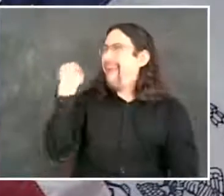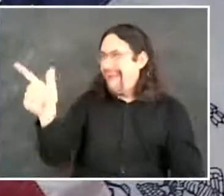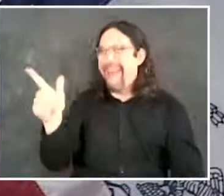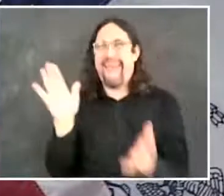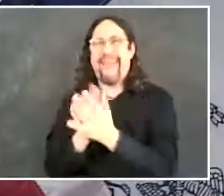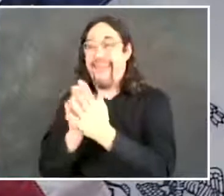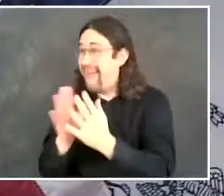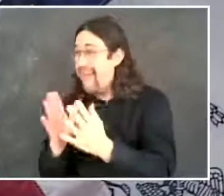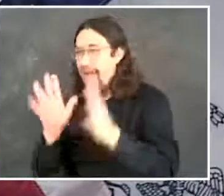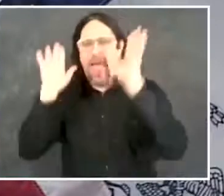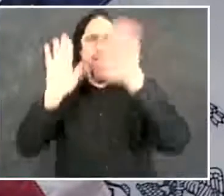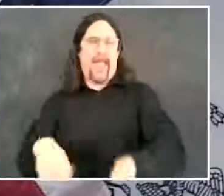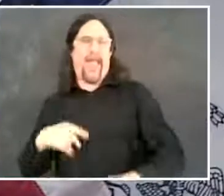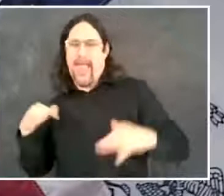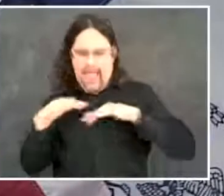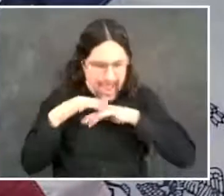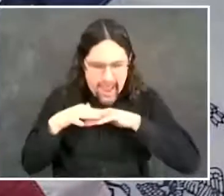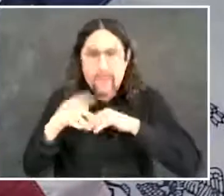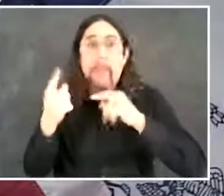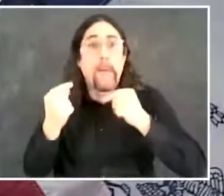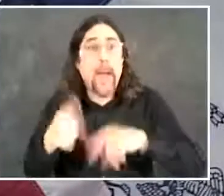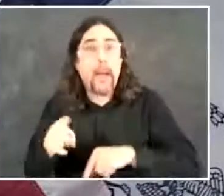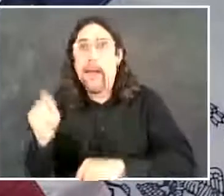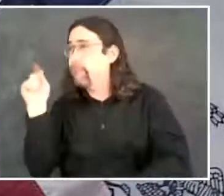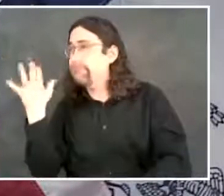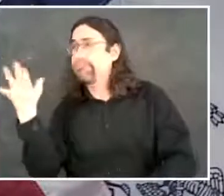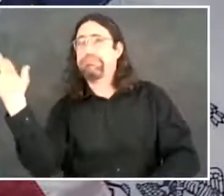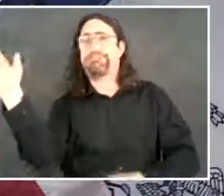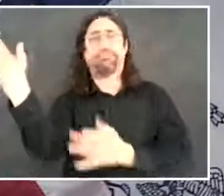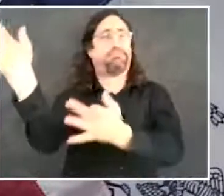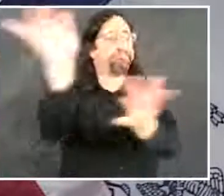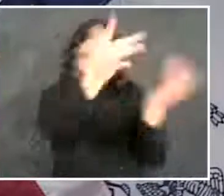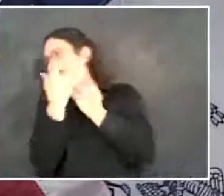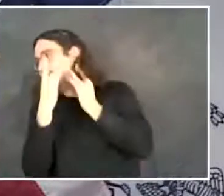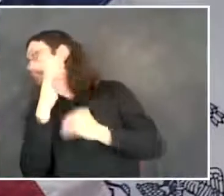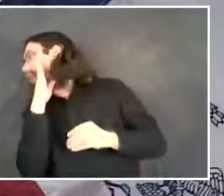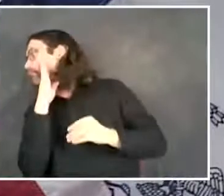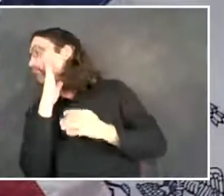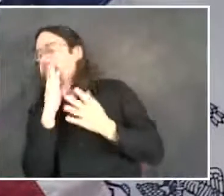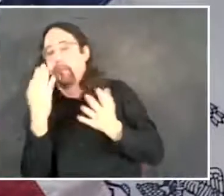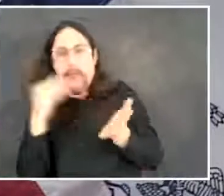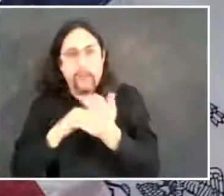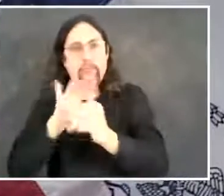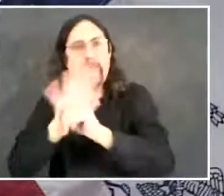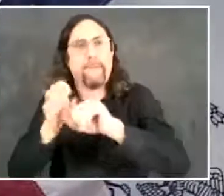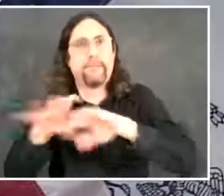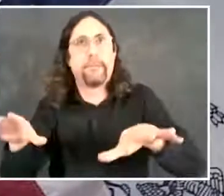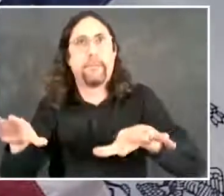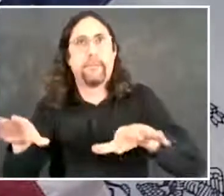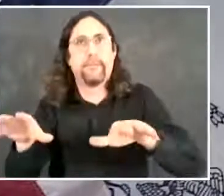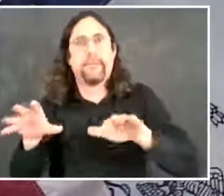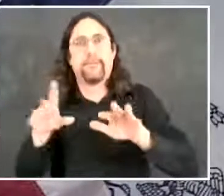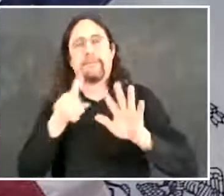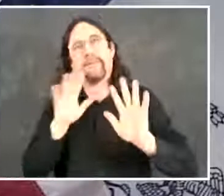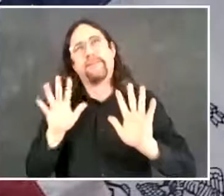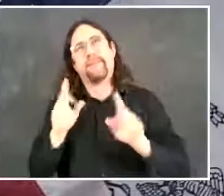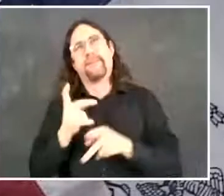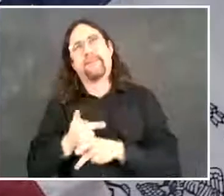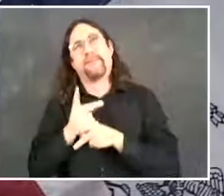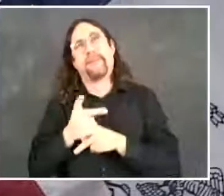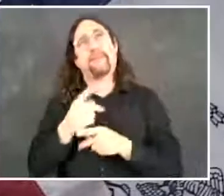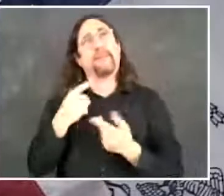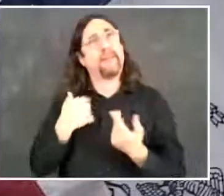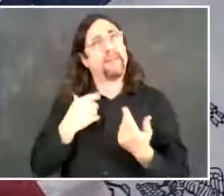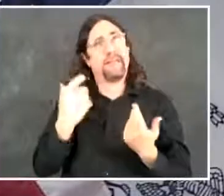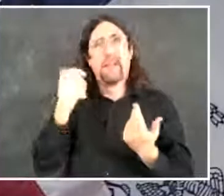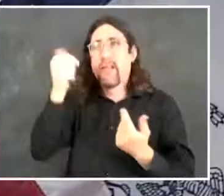and they paid for it, and people lost lives because of it. We're not going to allow a boomerang here. So when we think about what we learned today, looking over